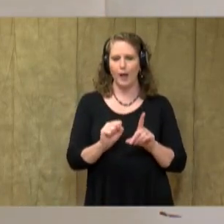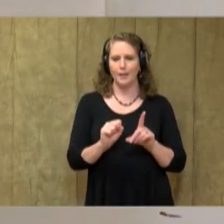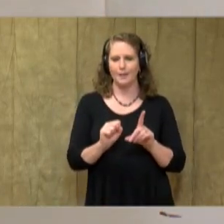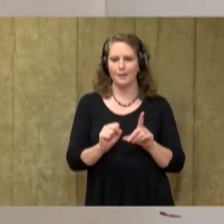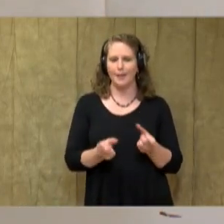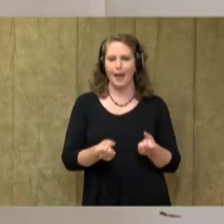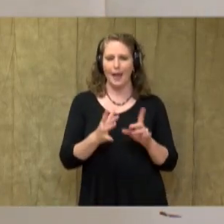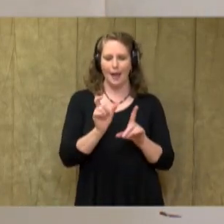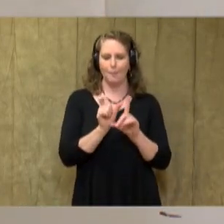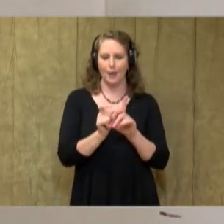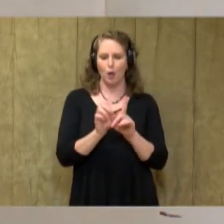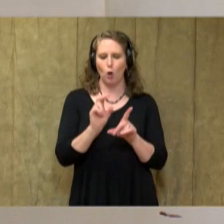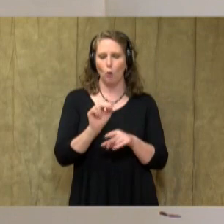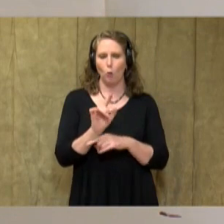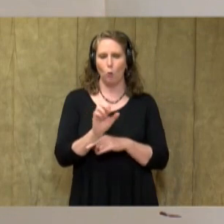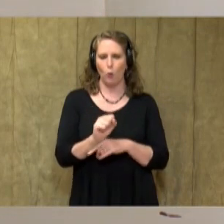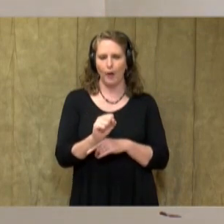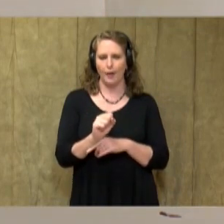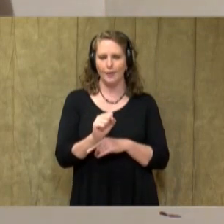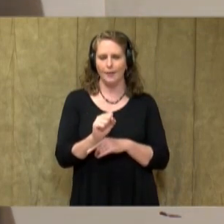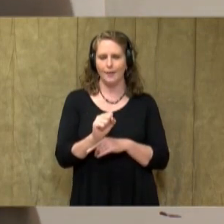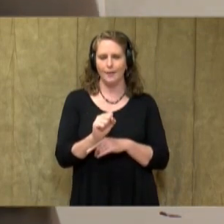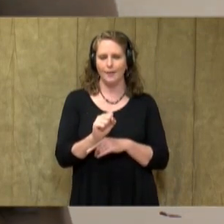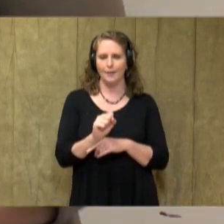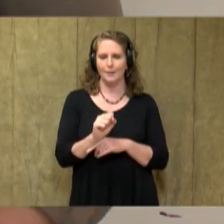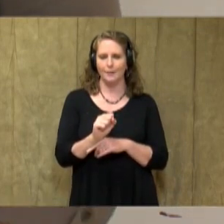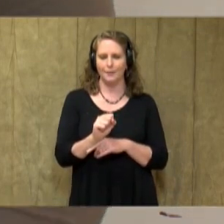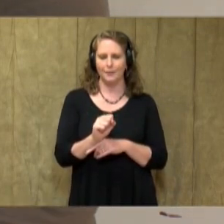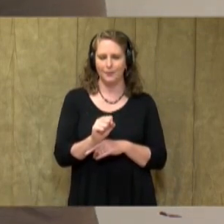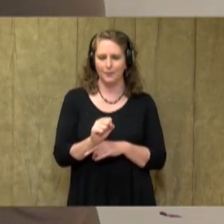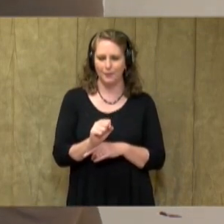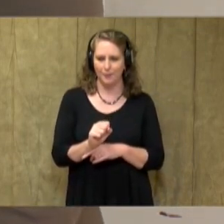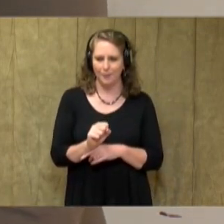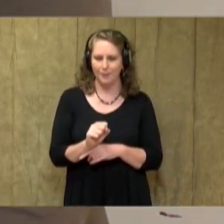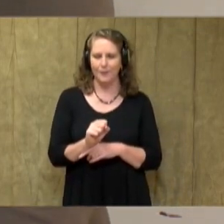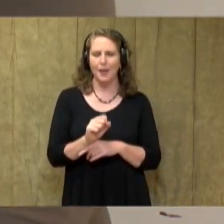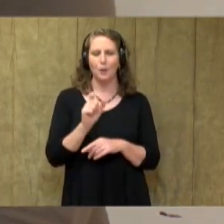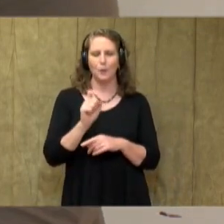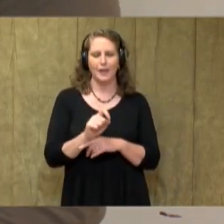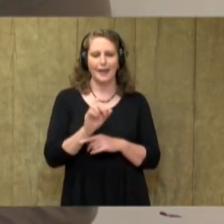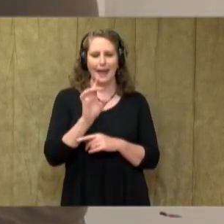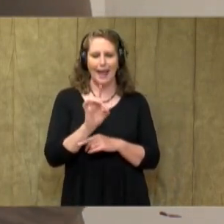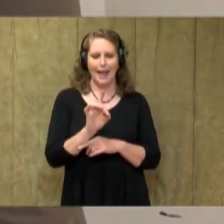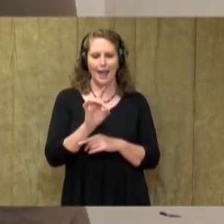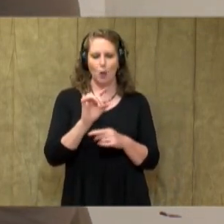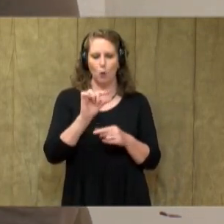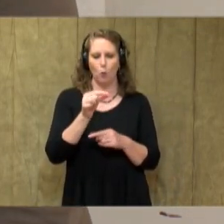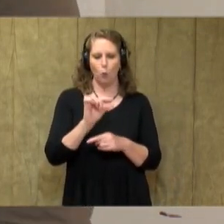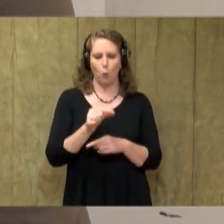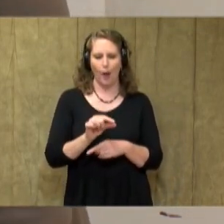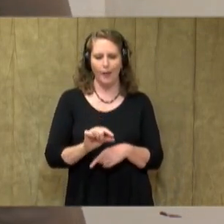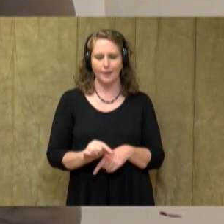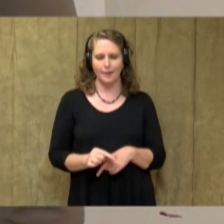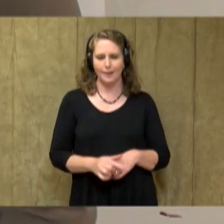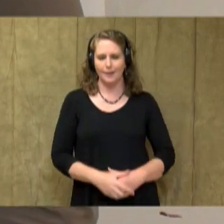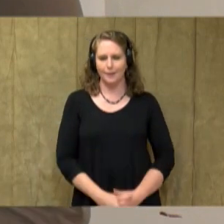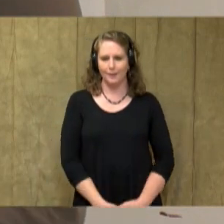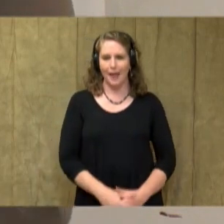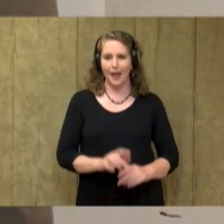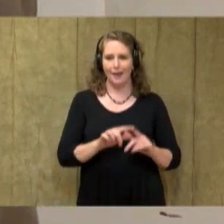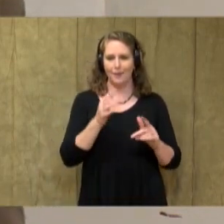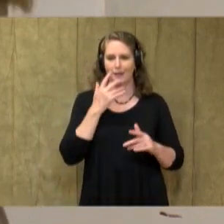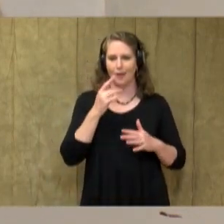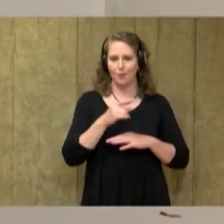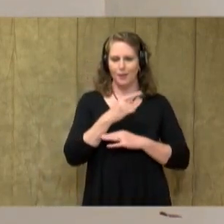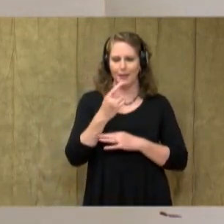do we need to build that number 368? That's right, we need 8 ones. All right, so I've got some different colored ones